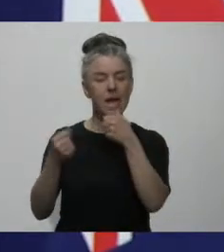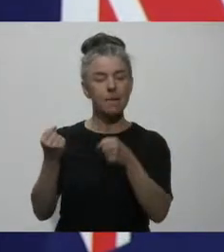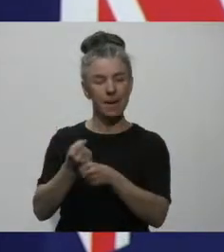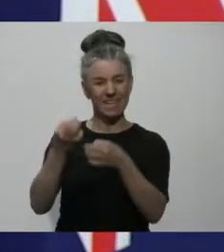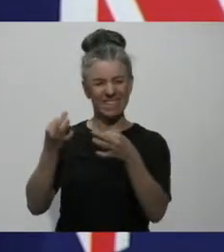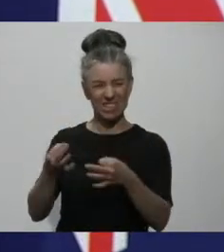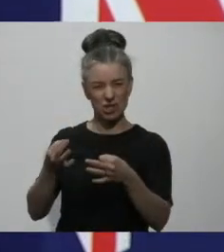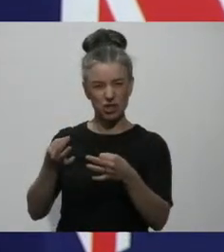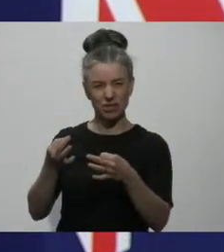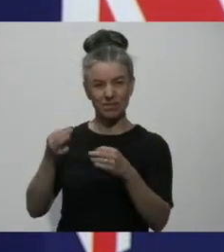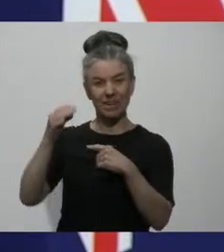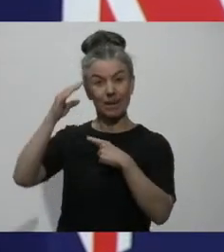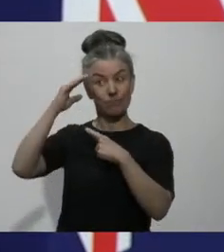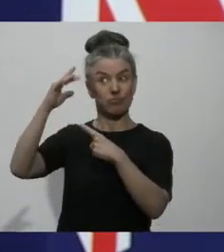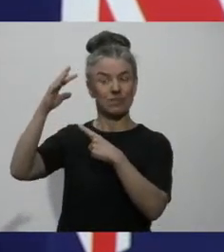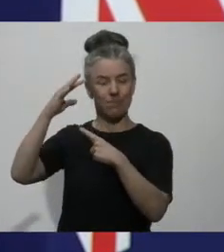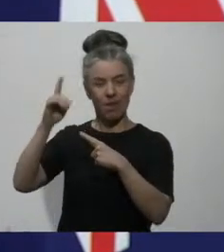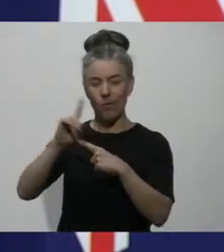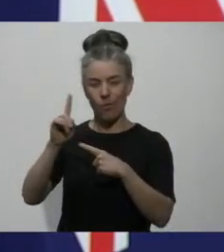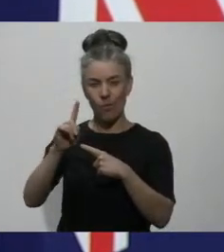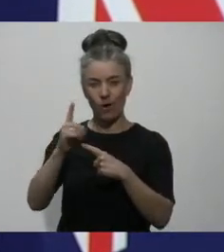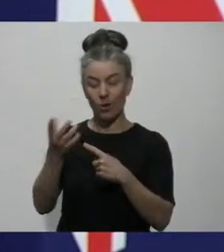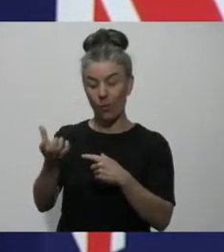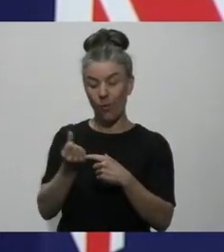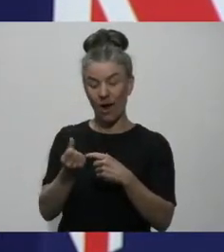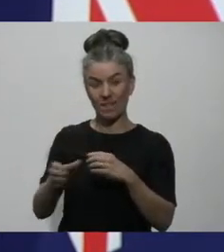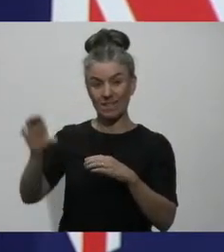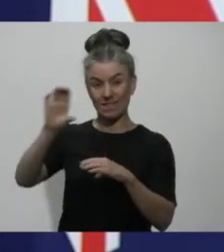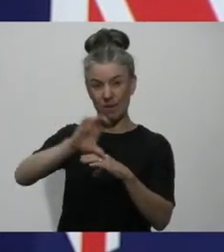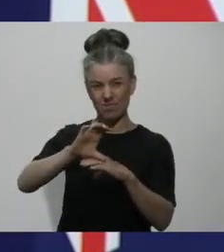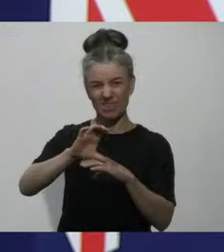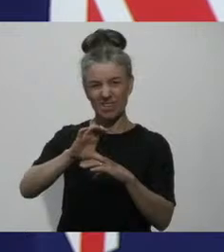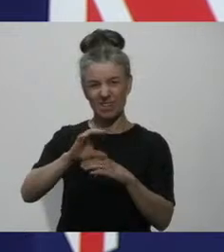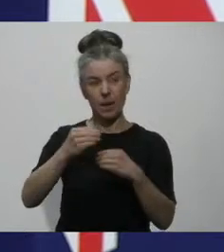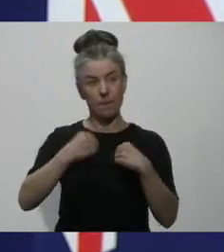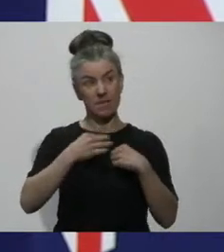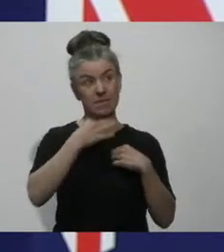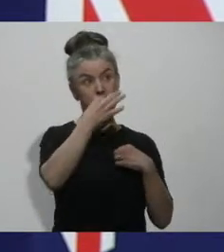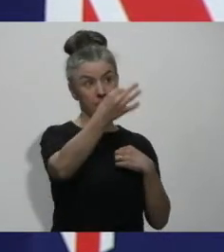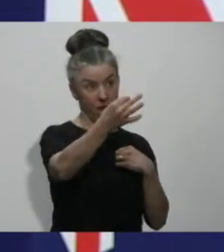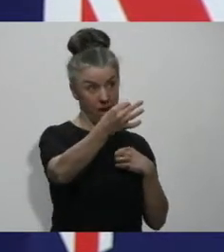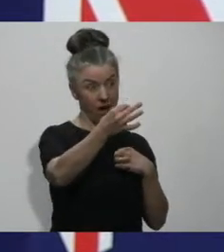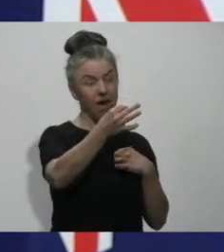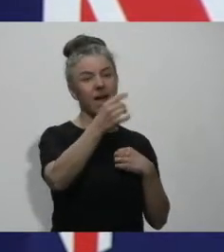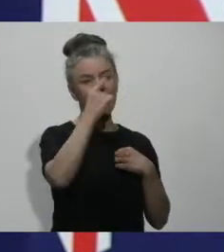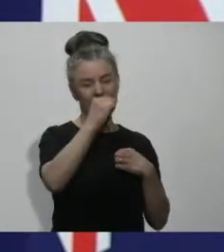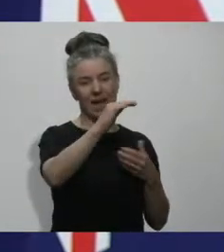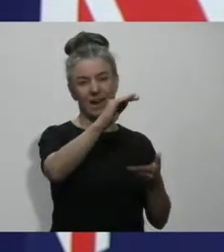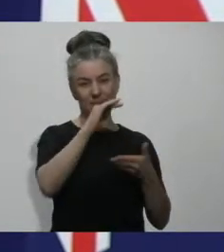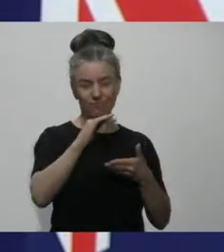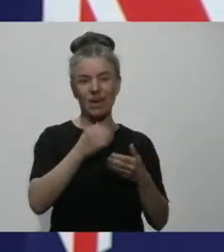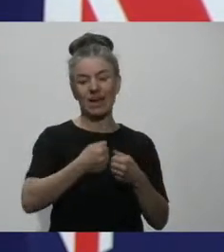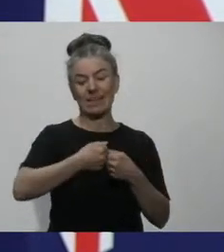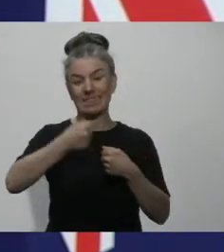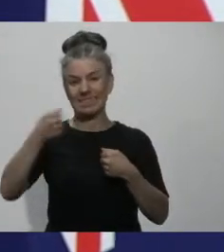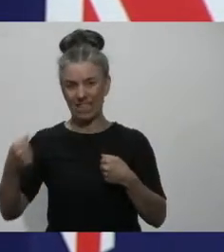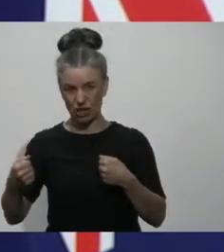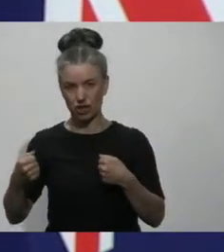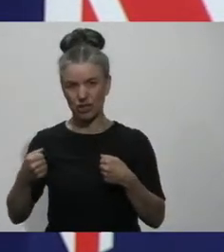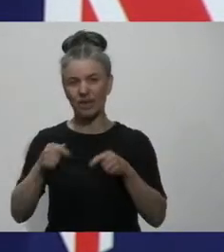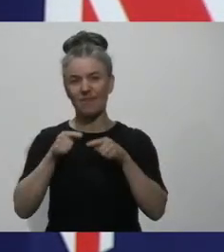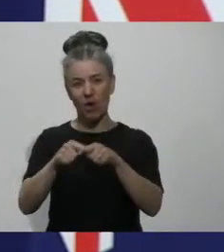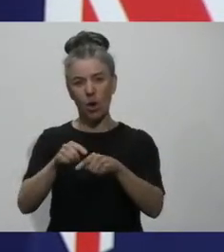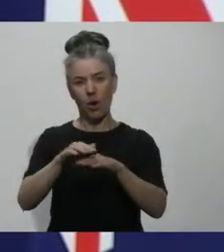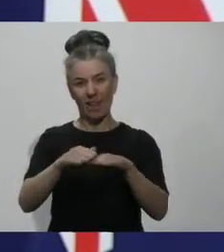to extend the wage subsidy to cover the period of the current Level 3 restrictions. I just want to talk about some